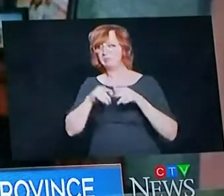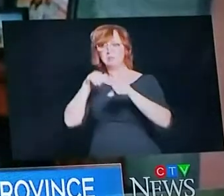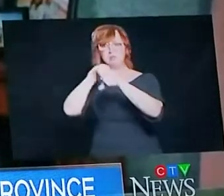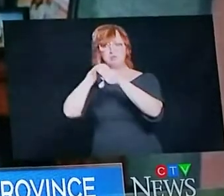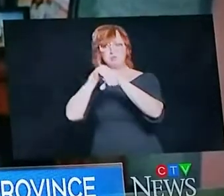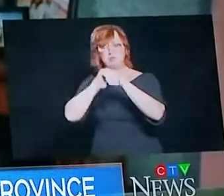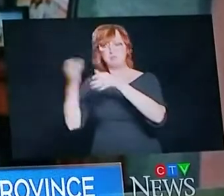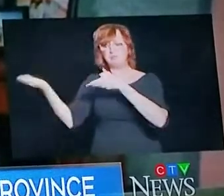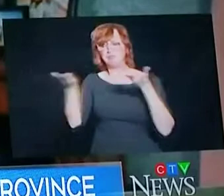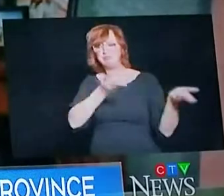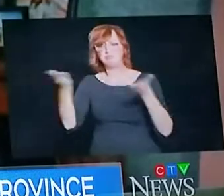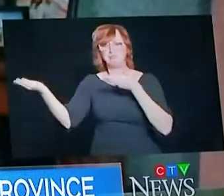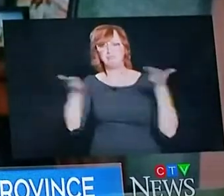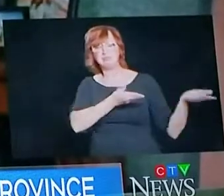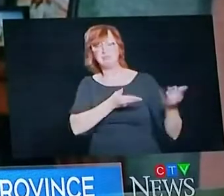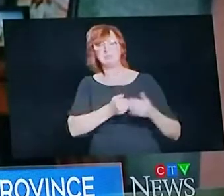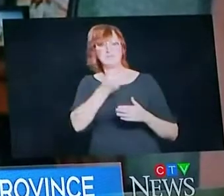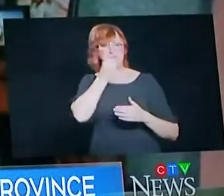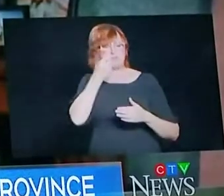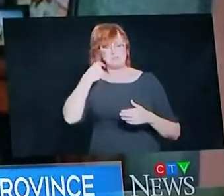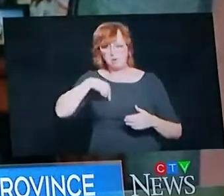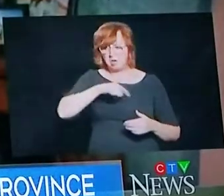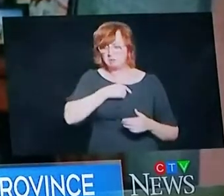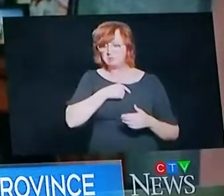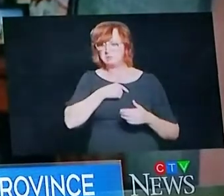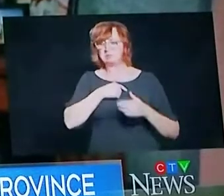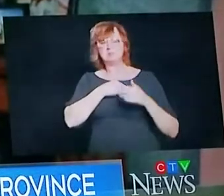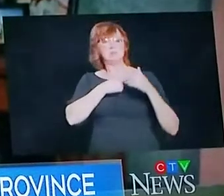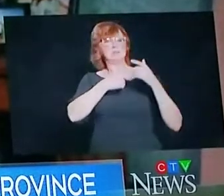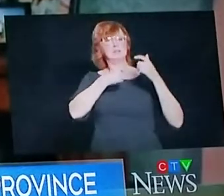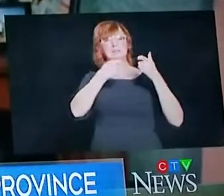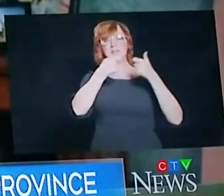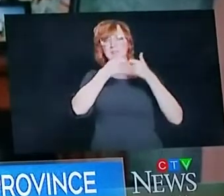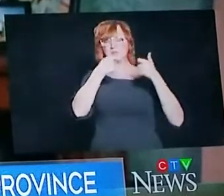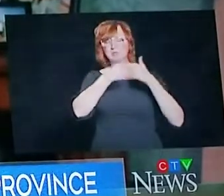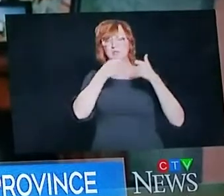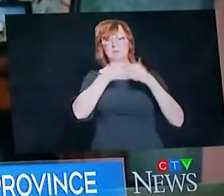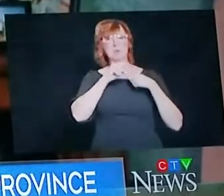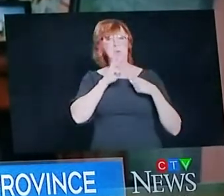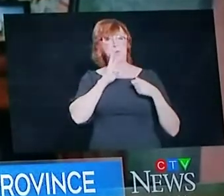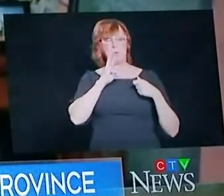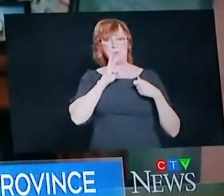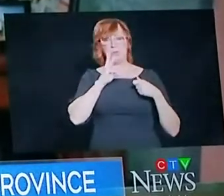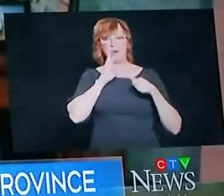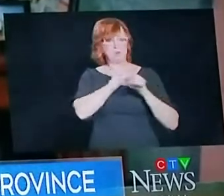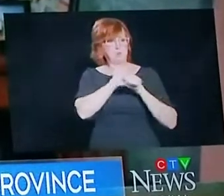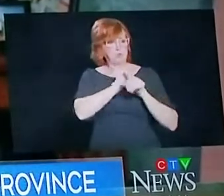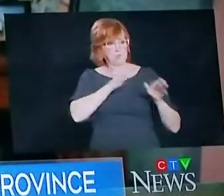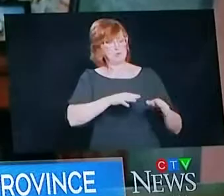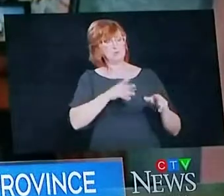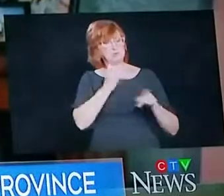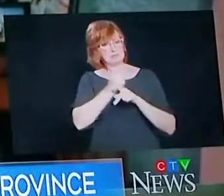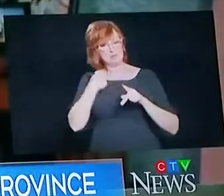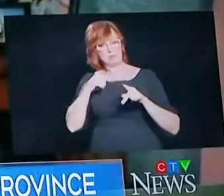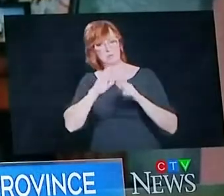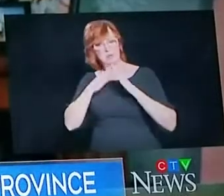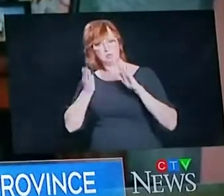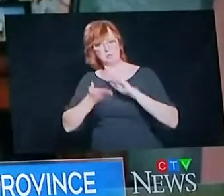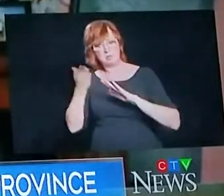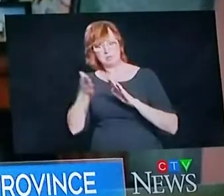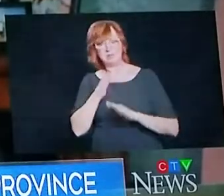moving, the utility workers who ensure that we have power, heat, and clean water, the farmers and the